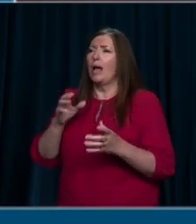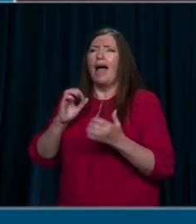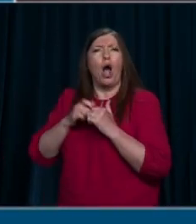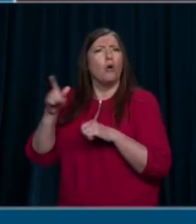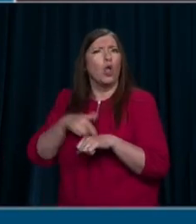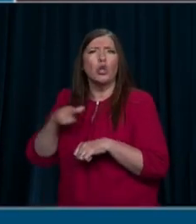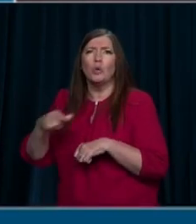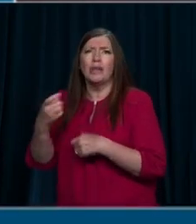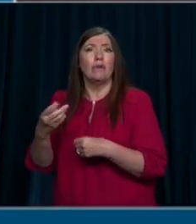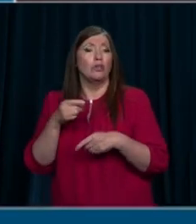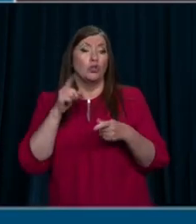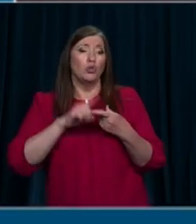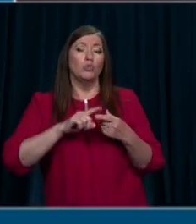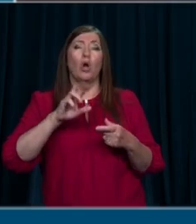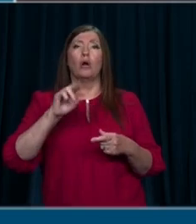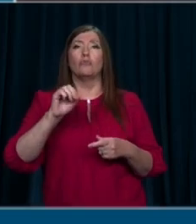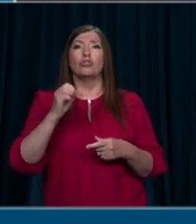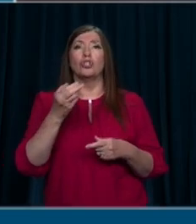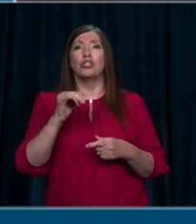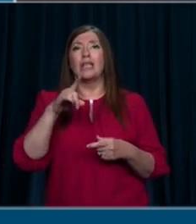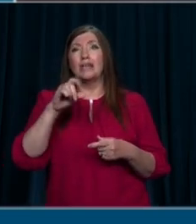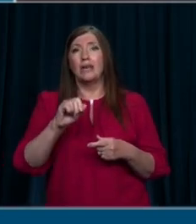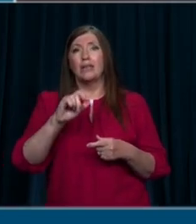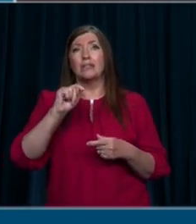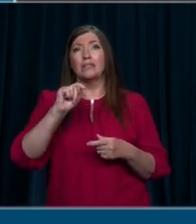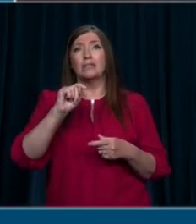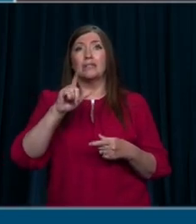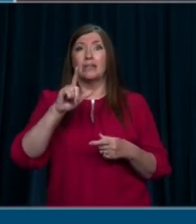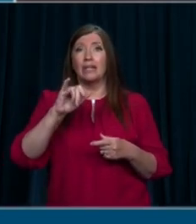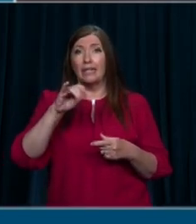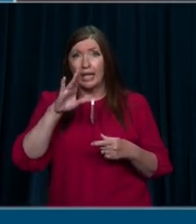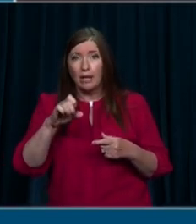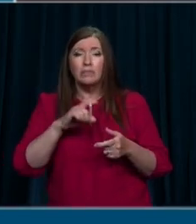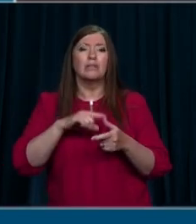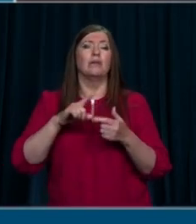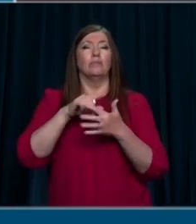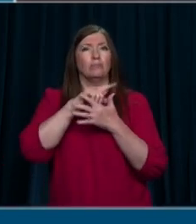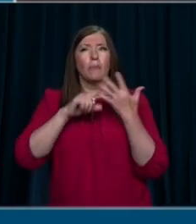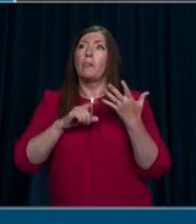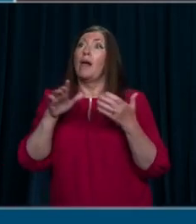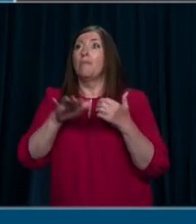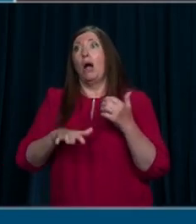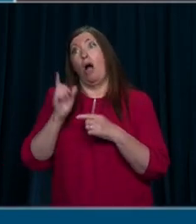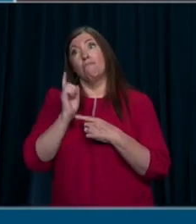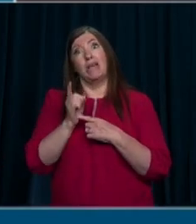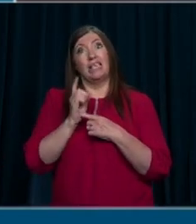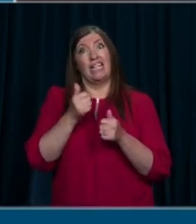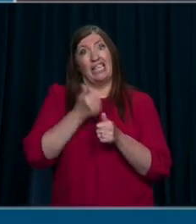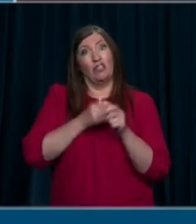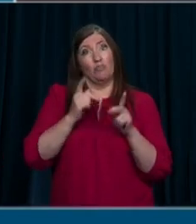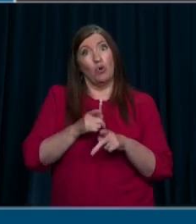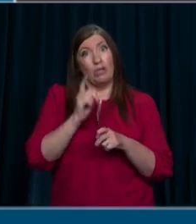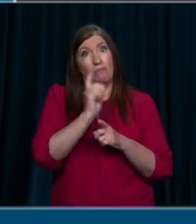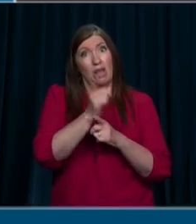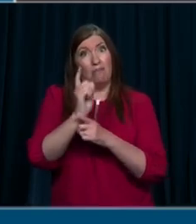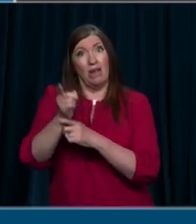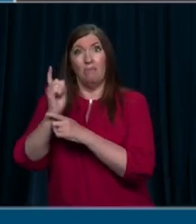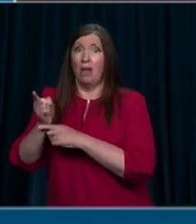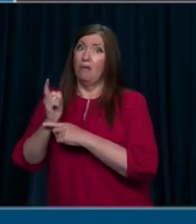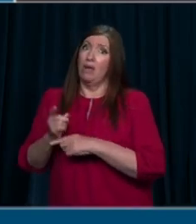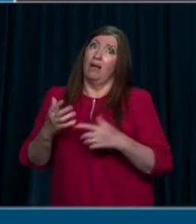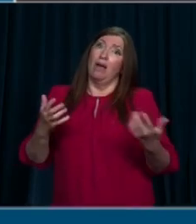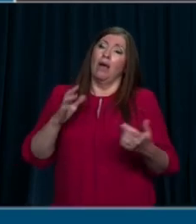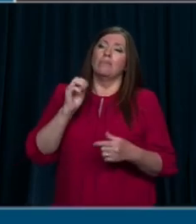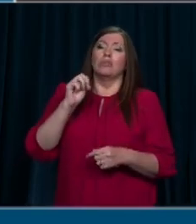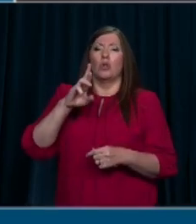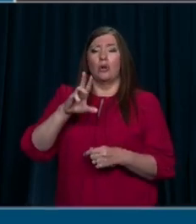the Rashida Tlaibs and Ilhan Omars on day one. About a minute. That's how much everyone's about getting for their reply, and I'm tracking it. Yes. Mr.